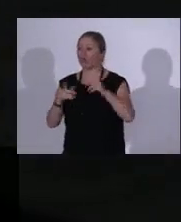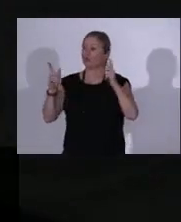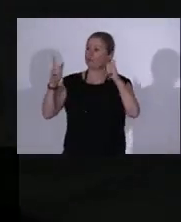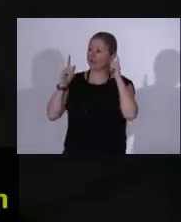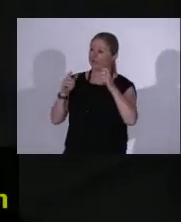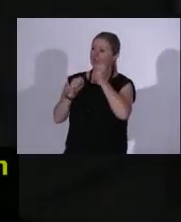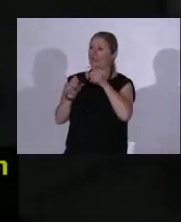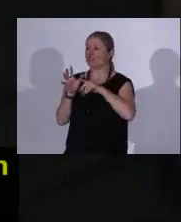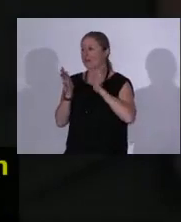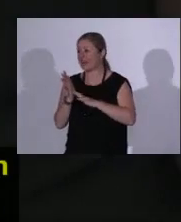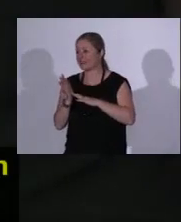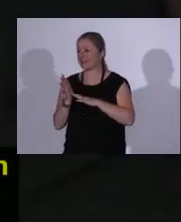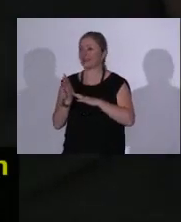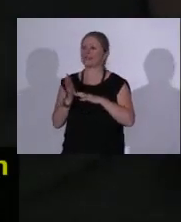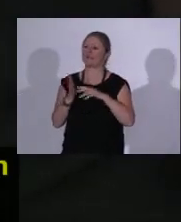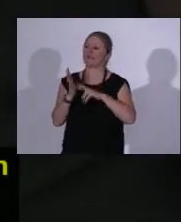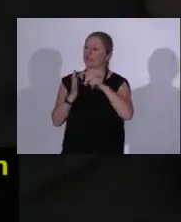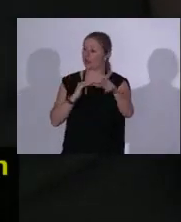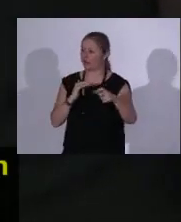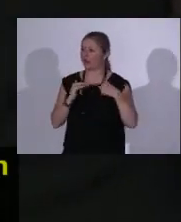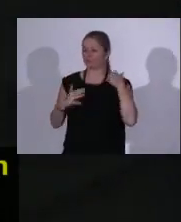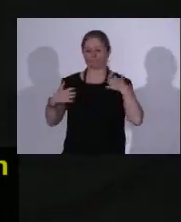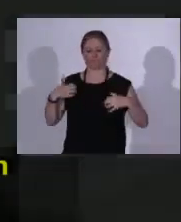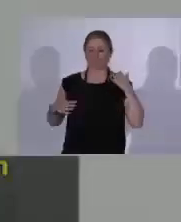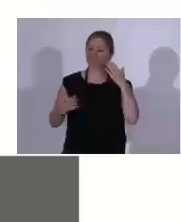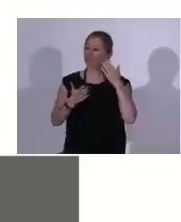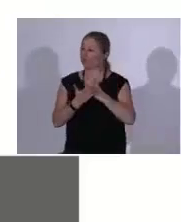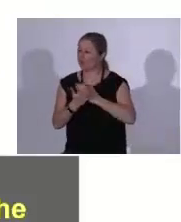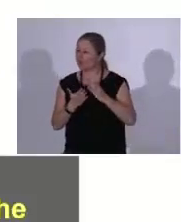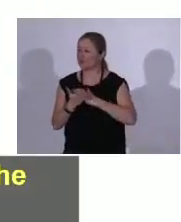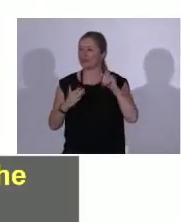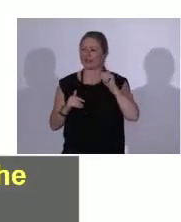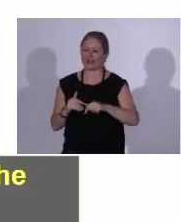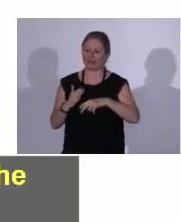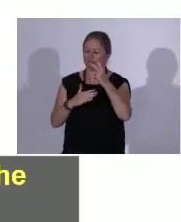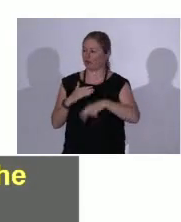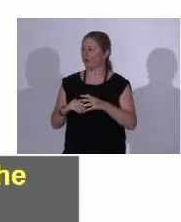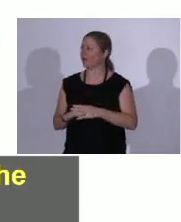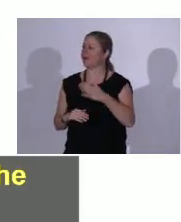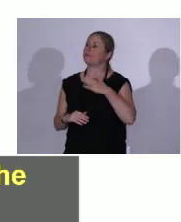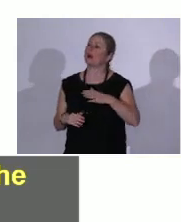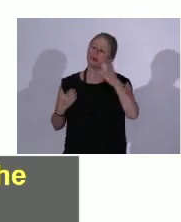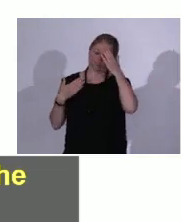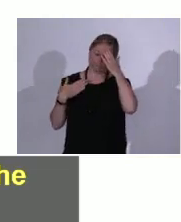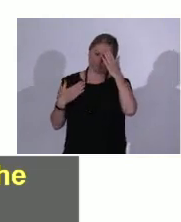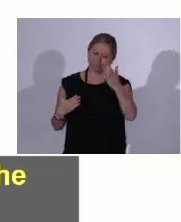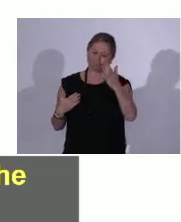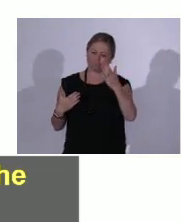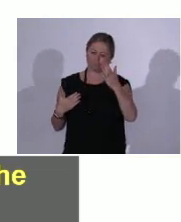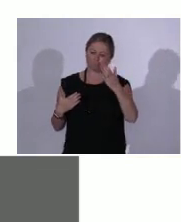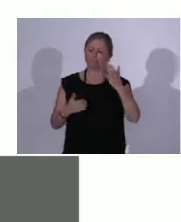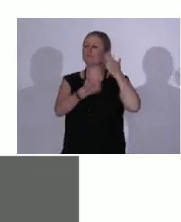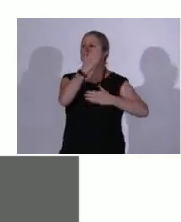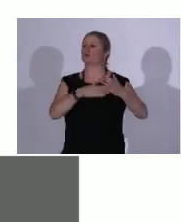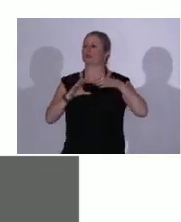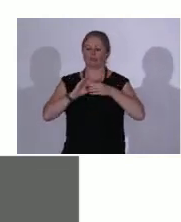and I'm really excited to share the concept of this project with you today. Before I start, I would also like to acknowledge the traditional owners of the land on which we